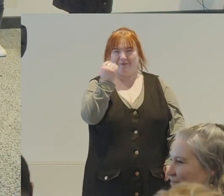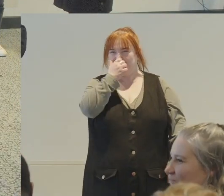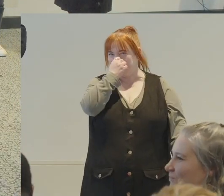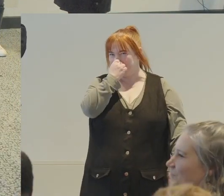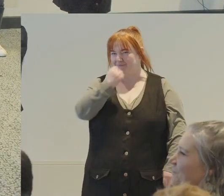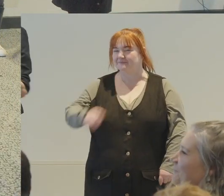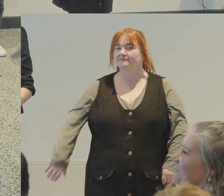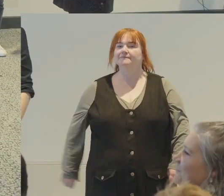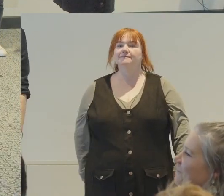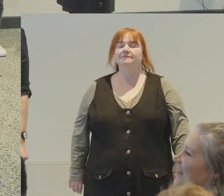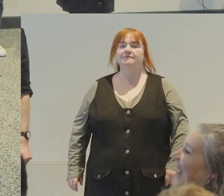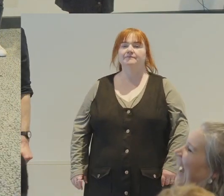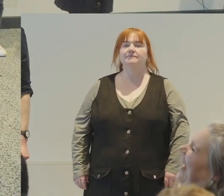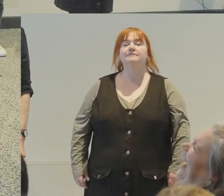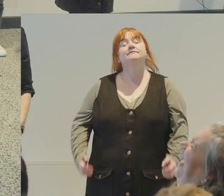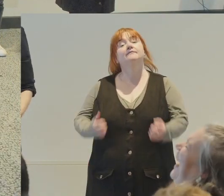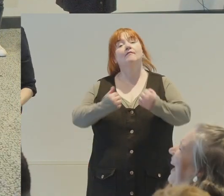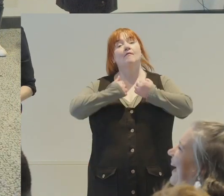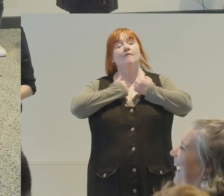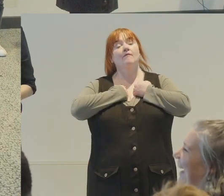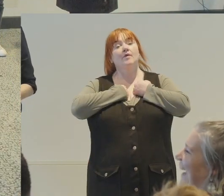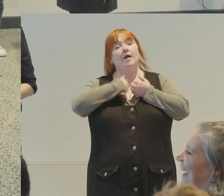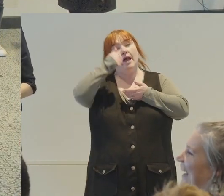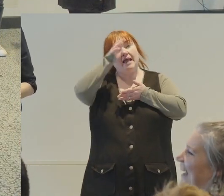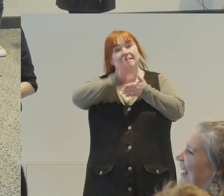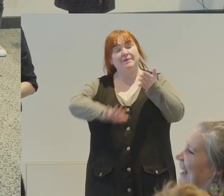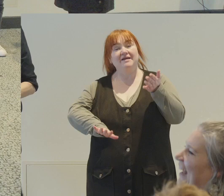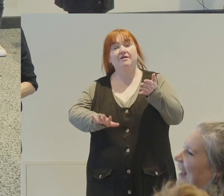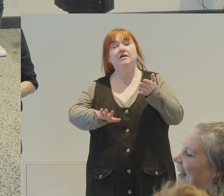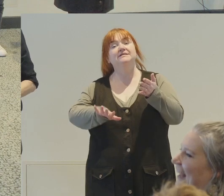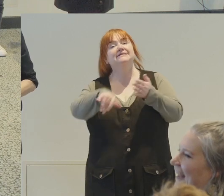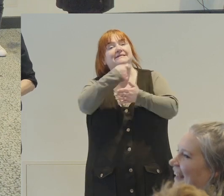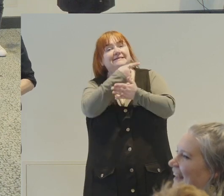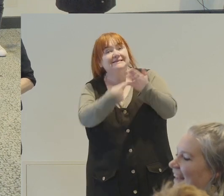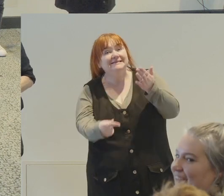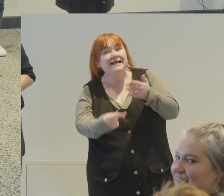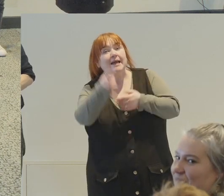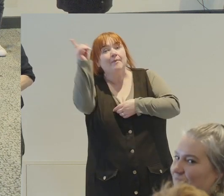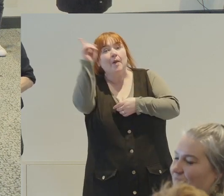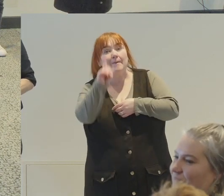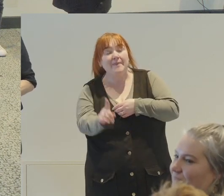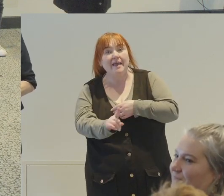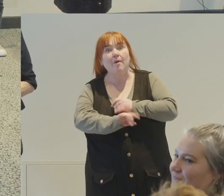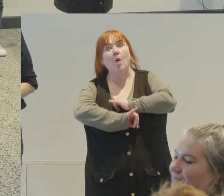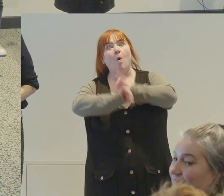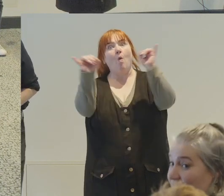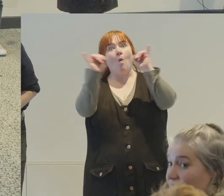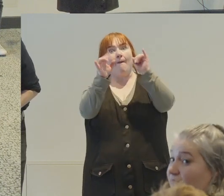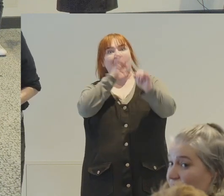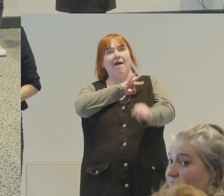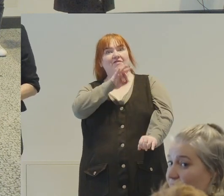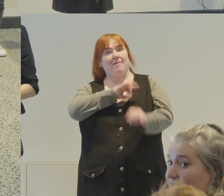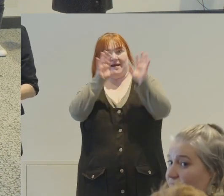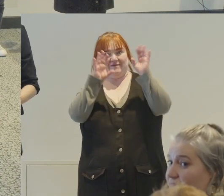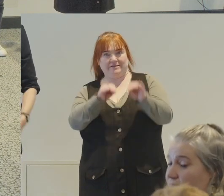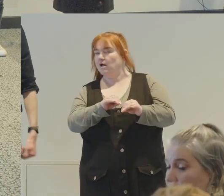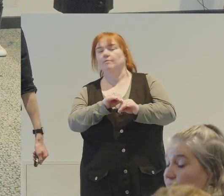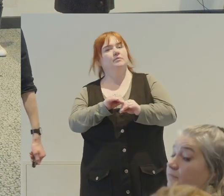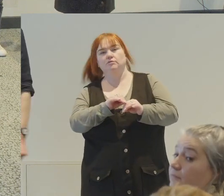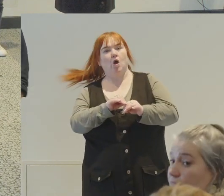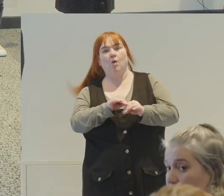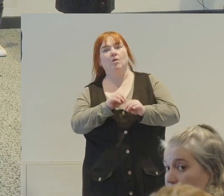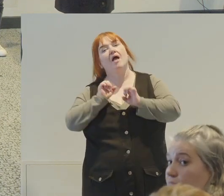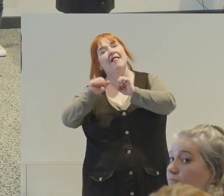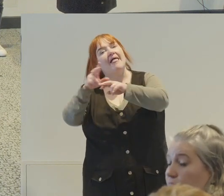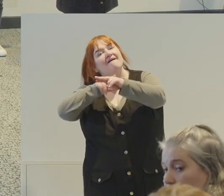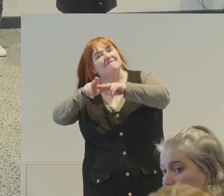Thanks. In my experience, it's not disabled people themselves that are terrified of the benefits getting stopped. It's their families and their support